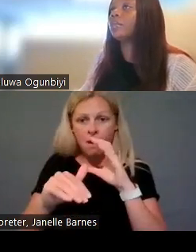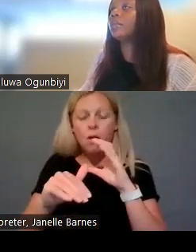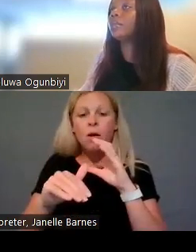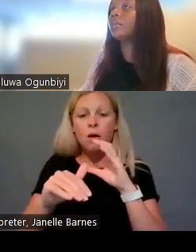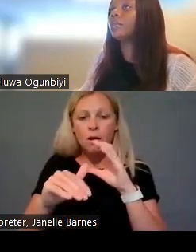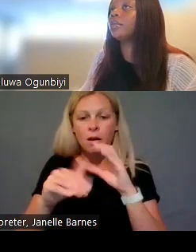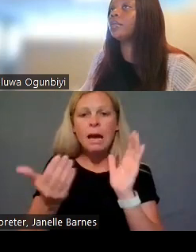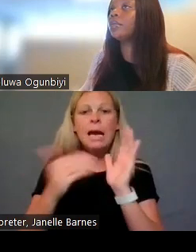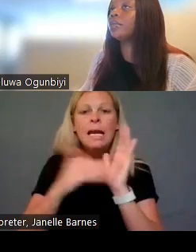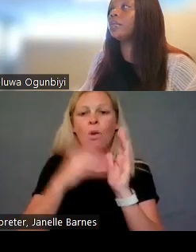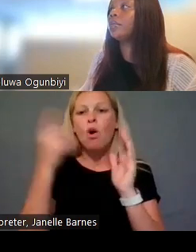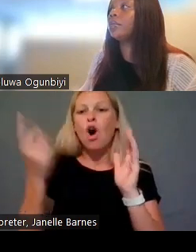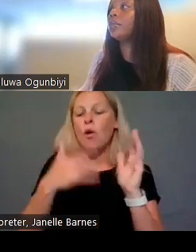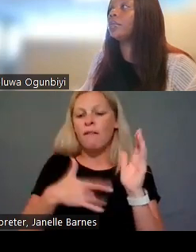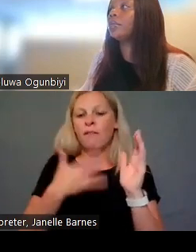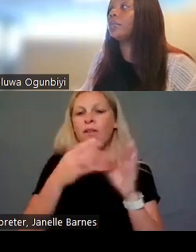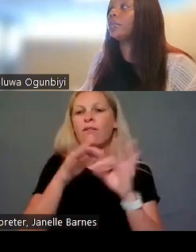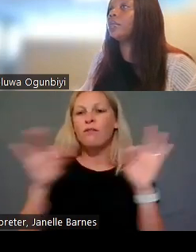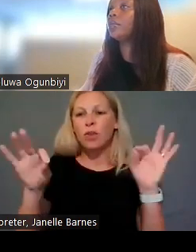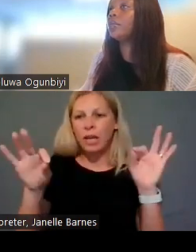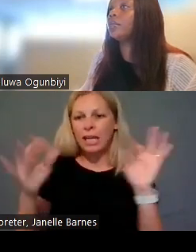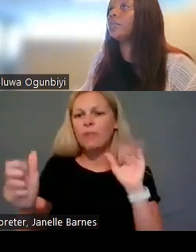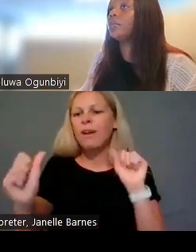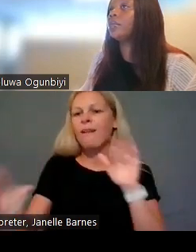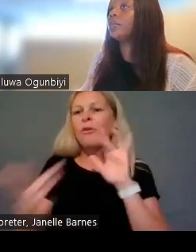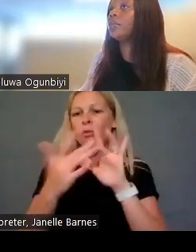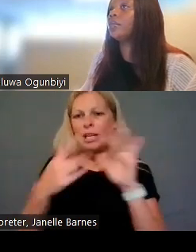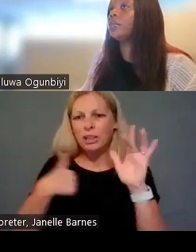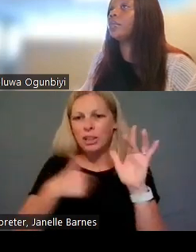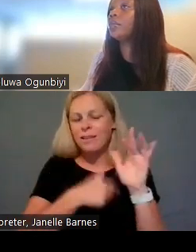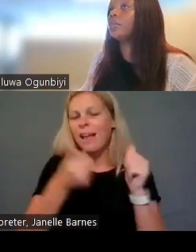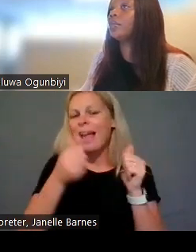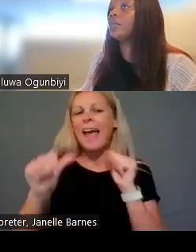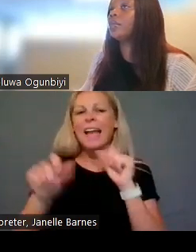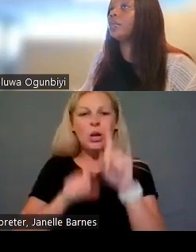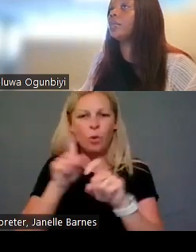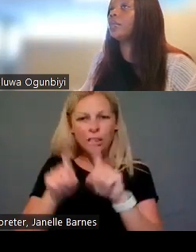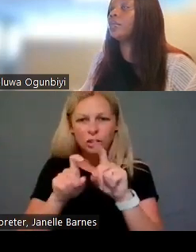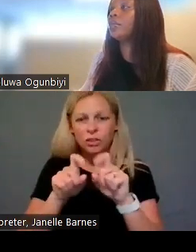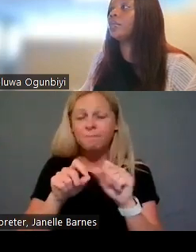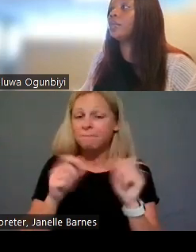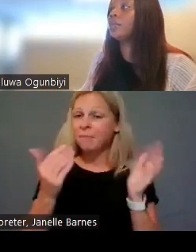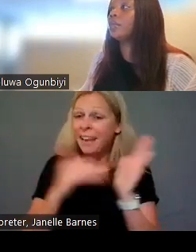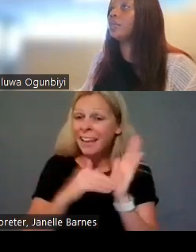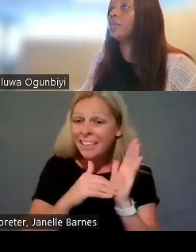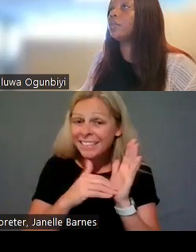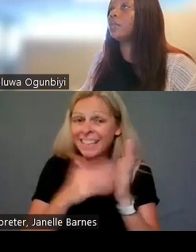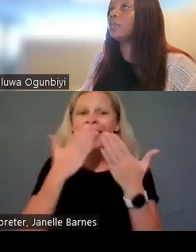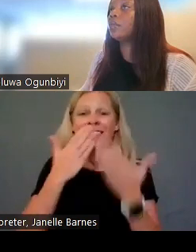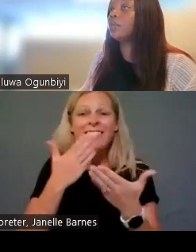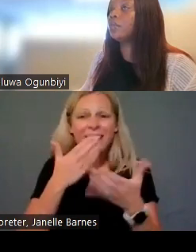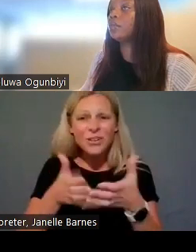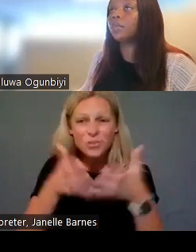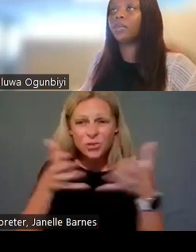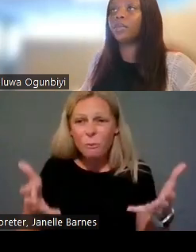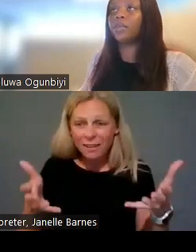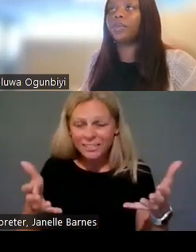And again, always feel free to reach out to us if you have any questions. And again, thank you so